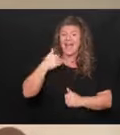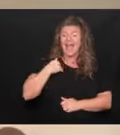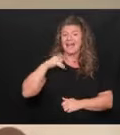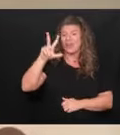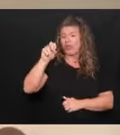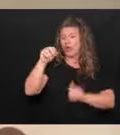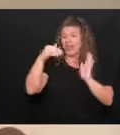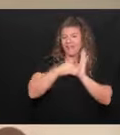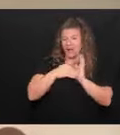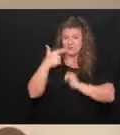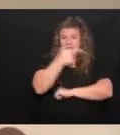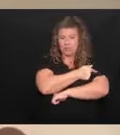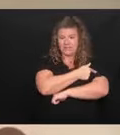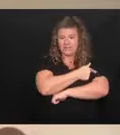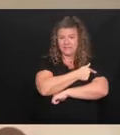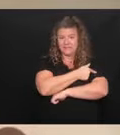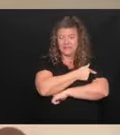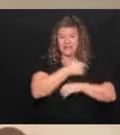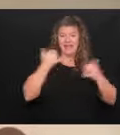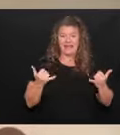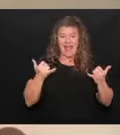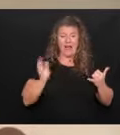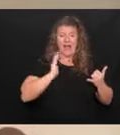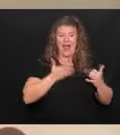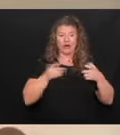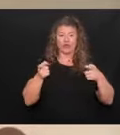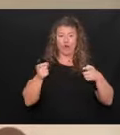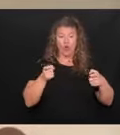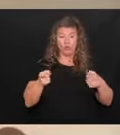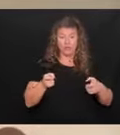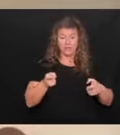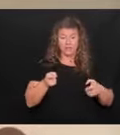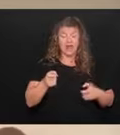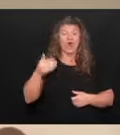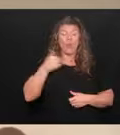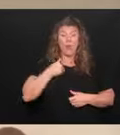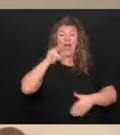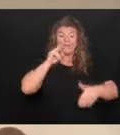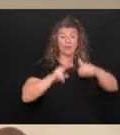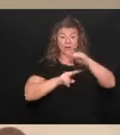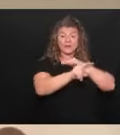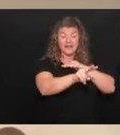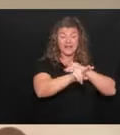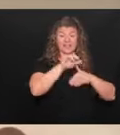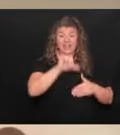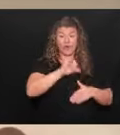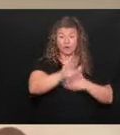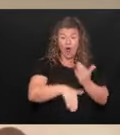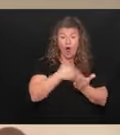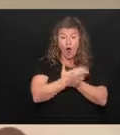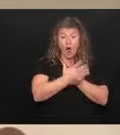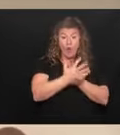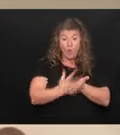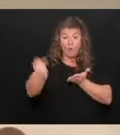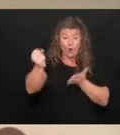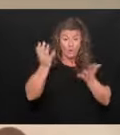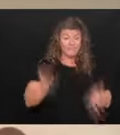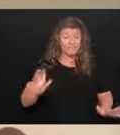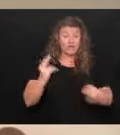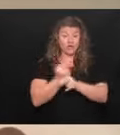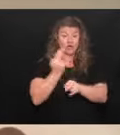30,000 doses in its direct control, and we have projections that all those doses will be used and we'll